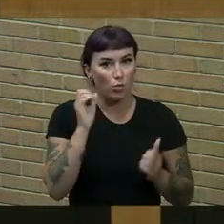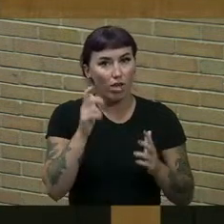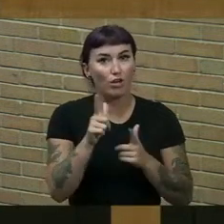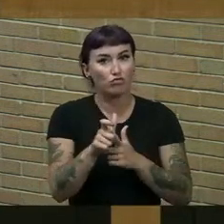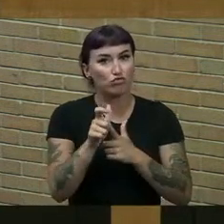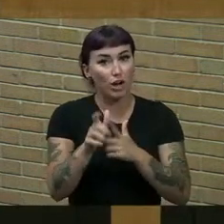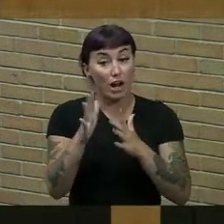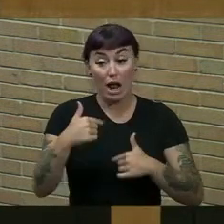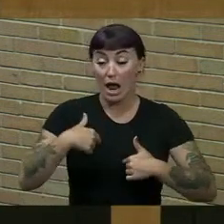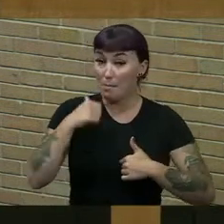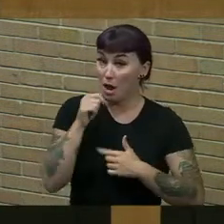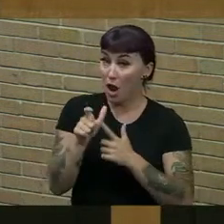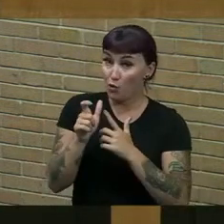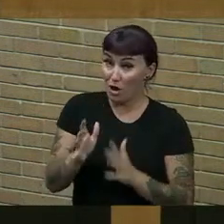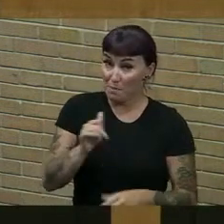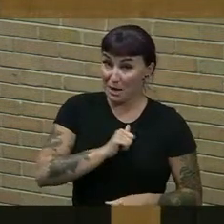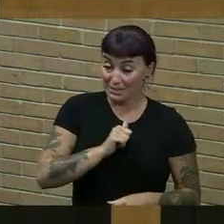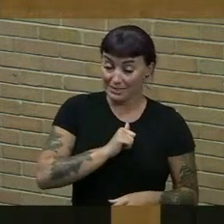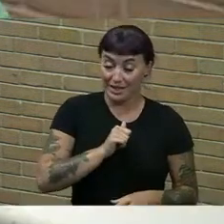which I am not one,